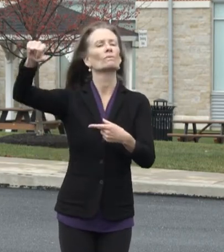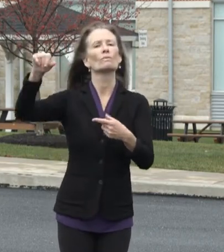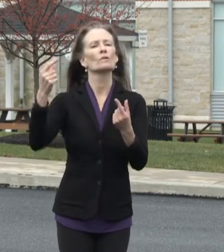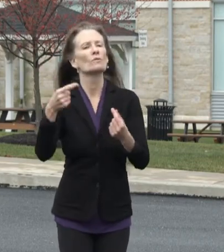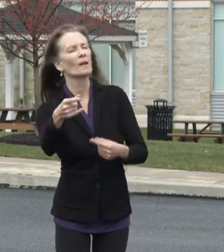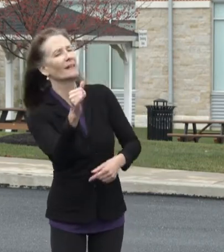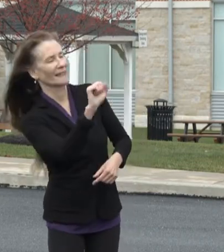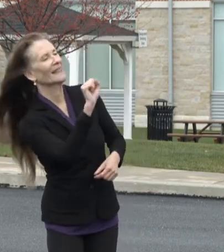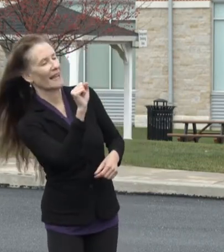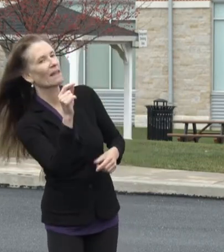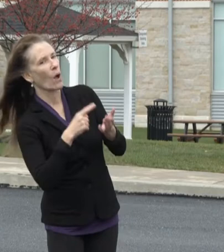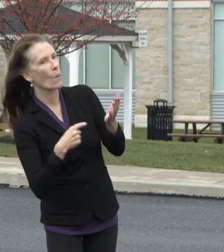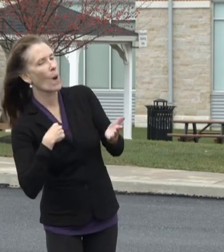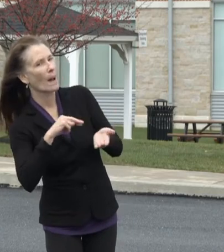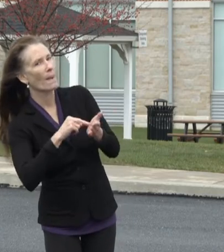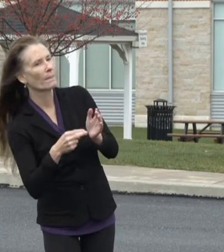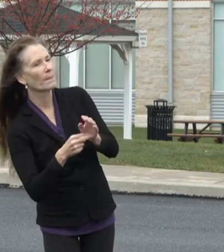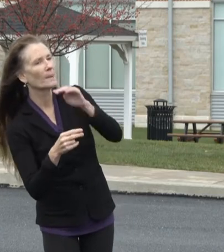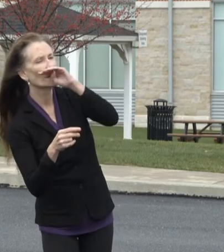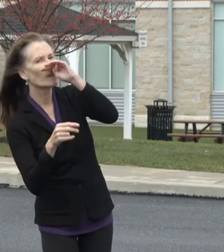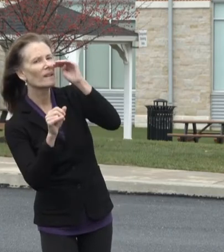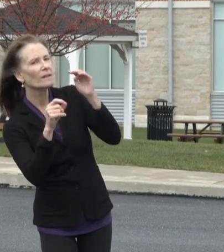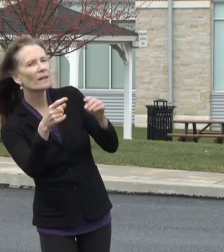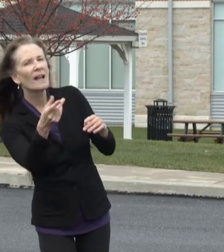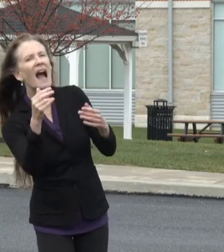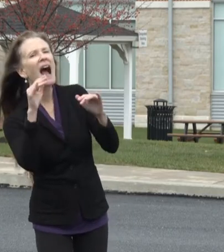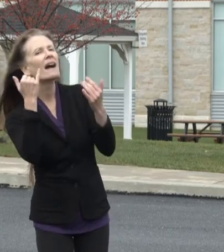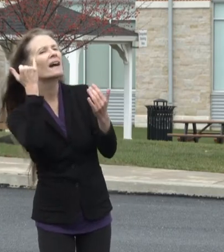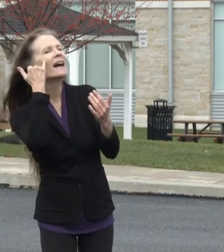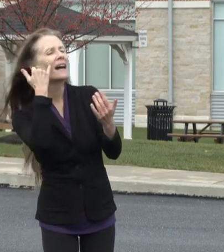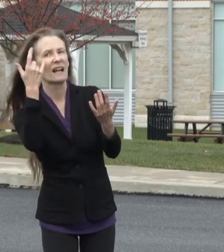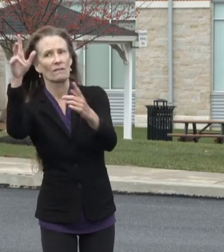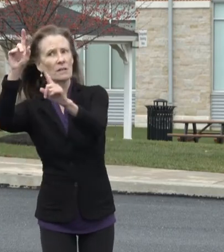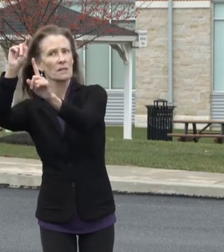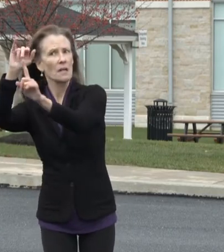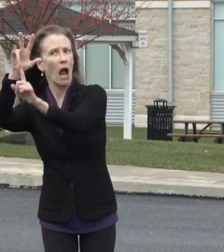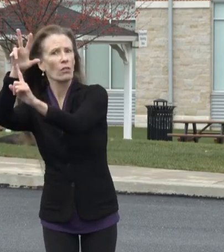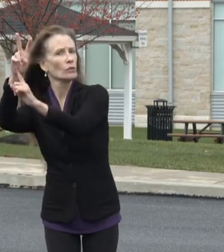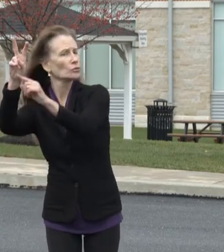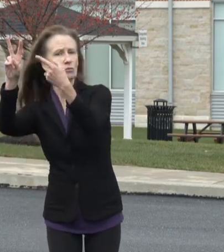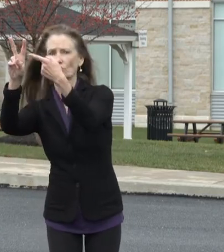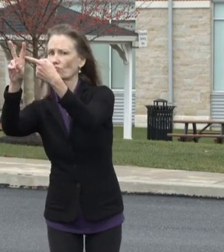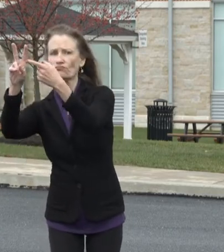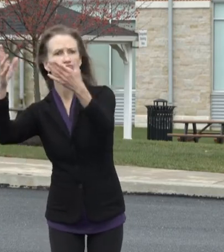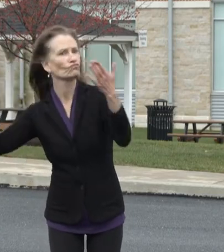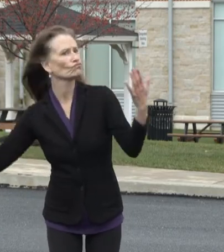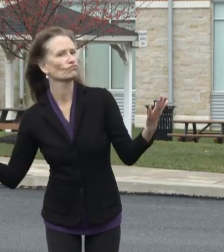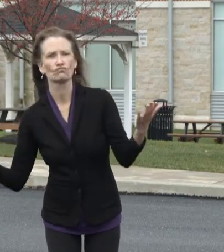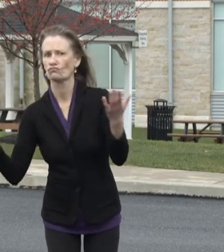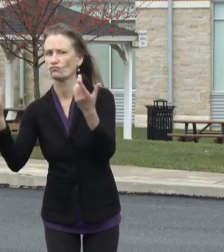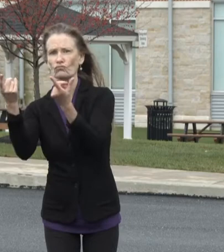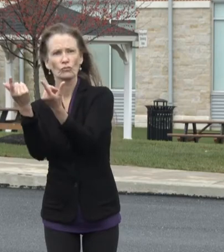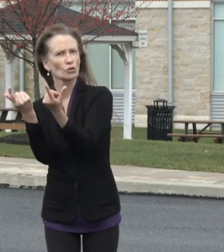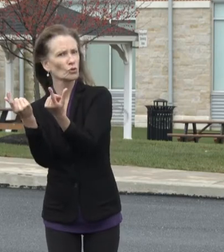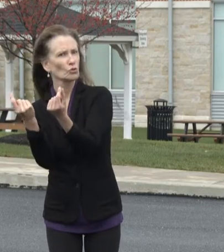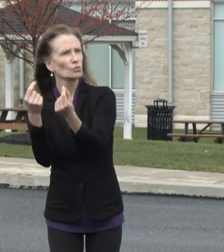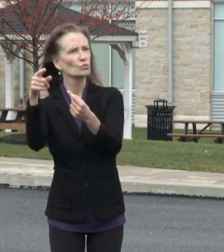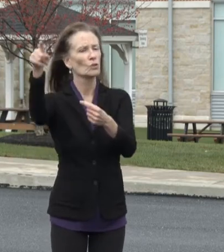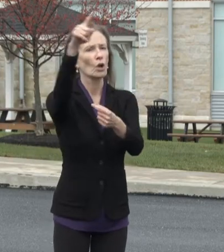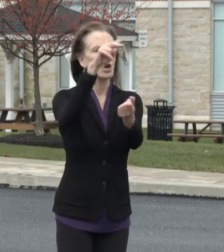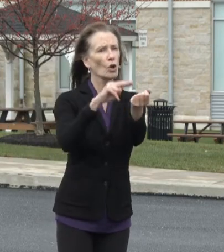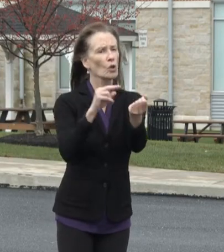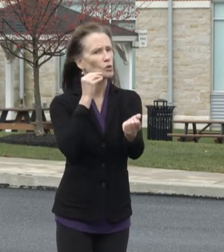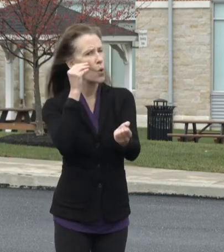of the impact it would have on the efforts in long-term care by the National Guard. You know, I'm trying